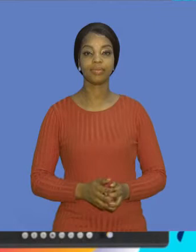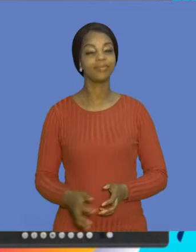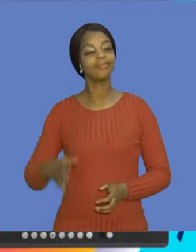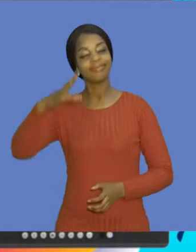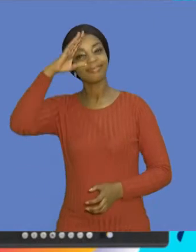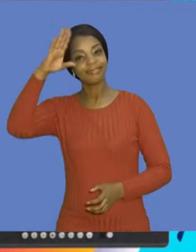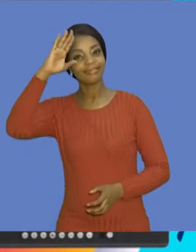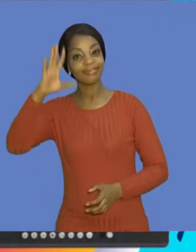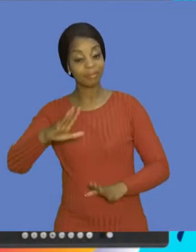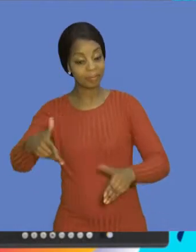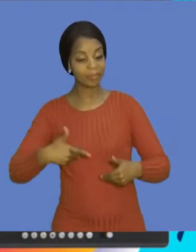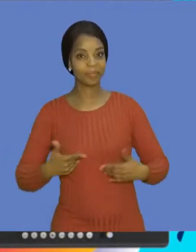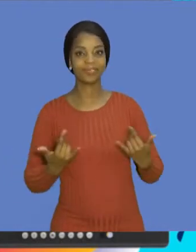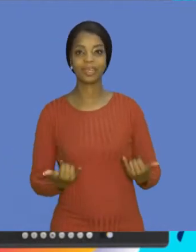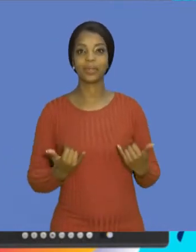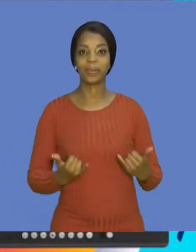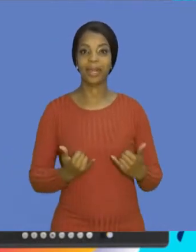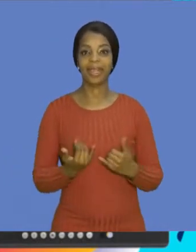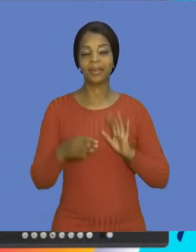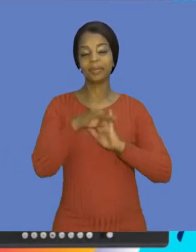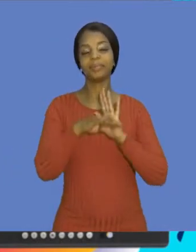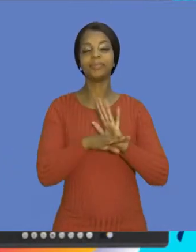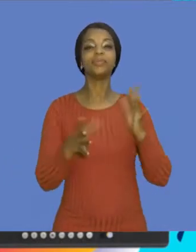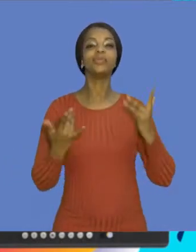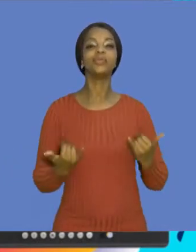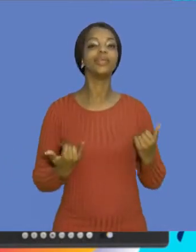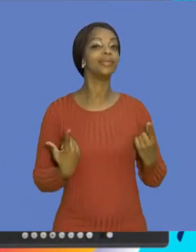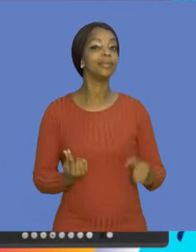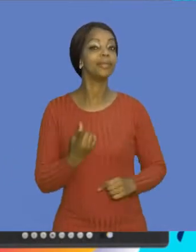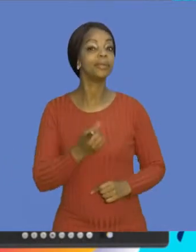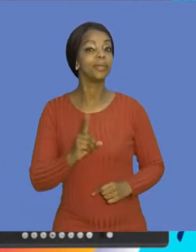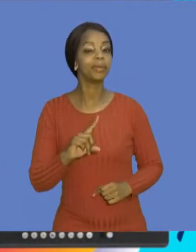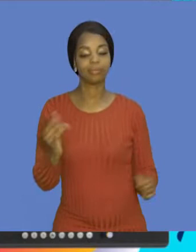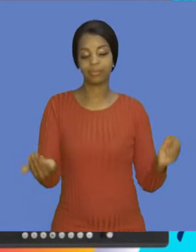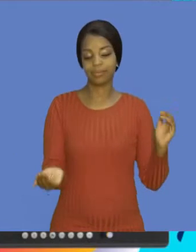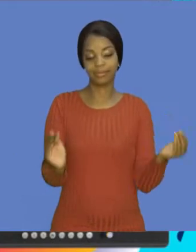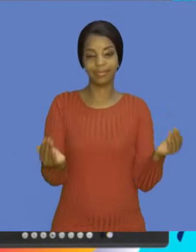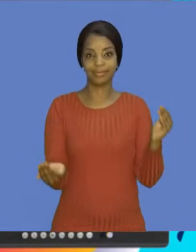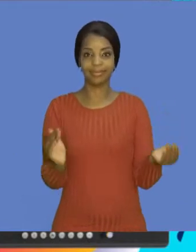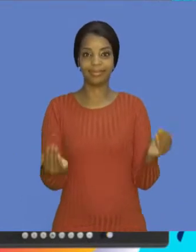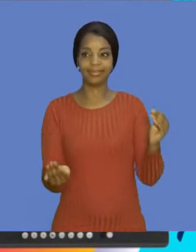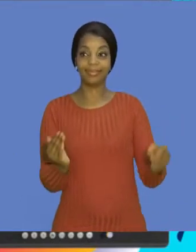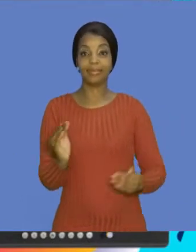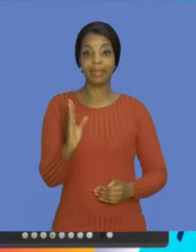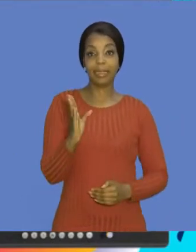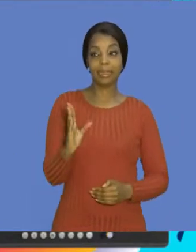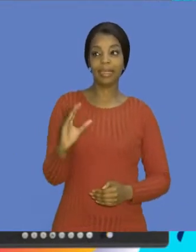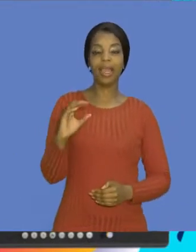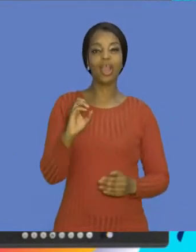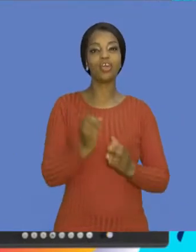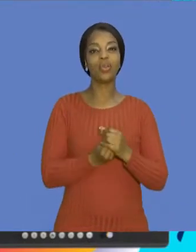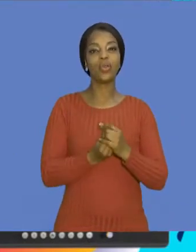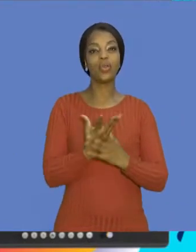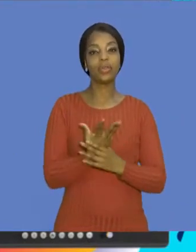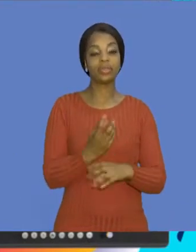Hi guys, welcome to today's show. Today we are busy with comparing growth. So we started with some financial